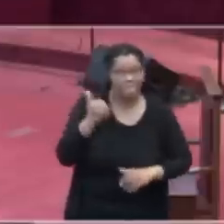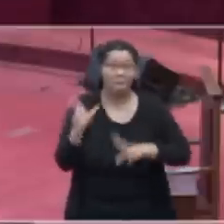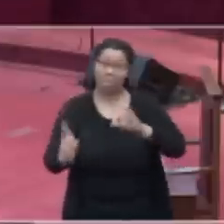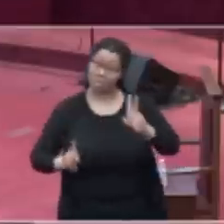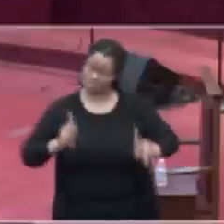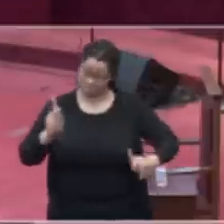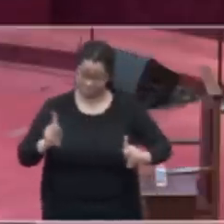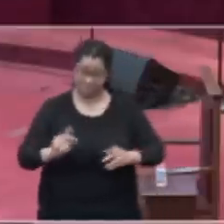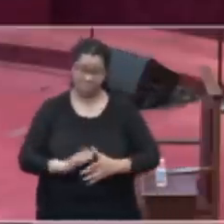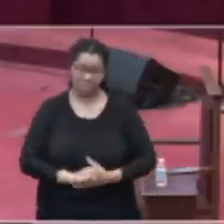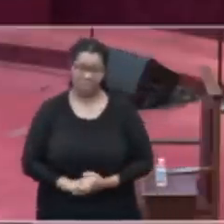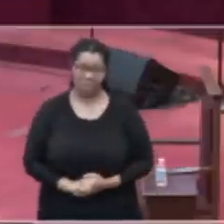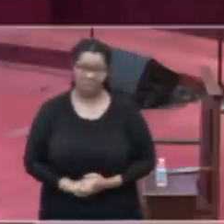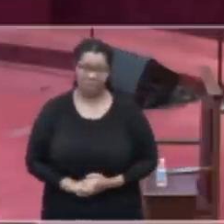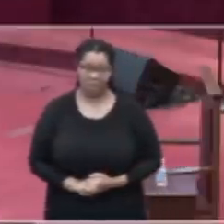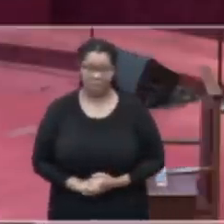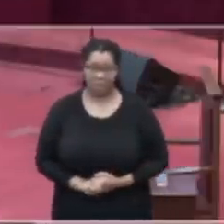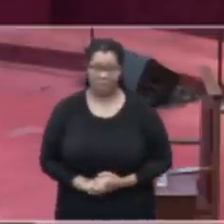people.